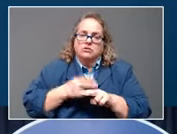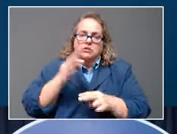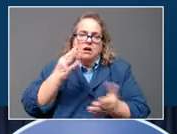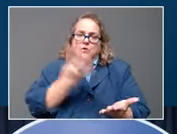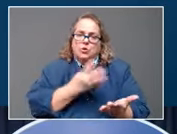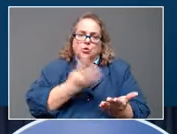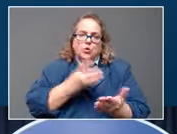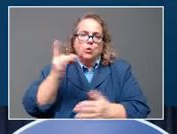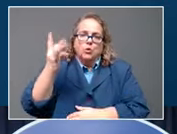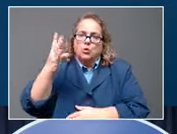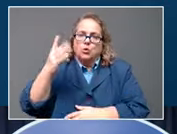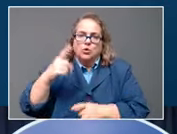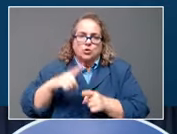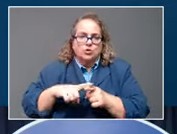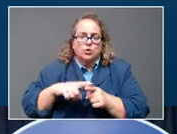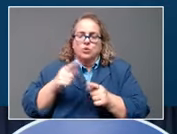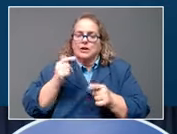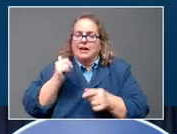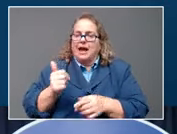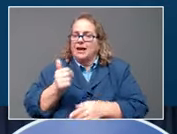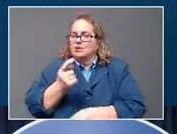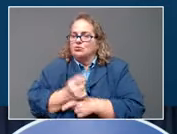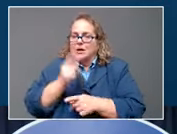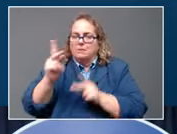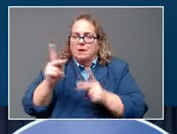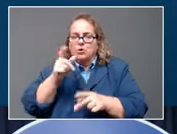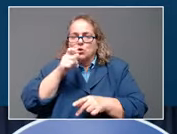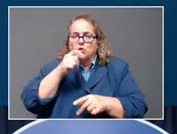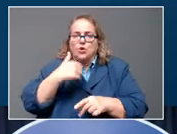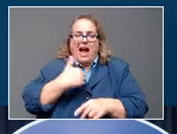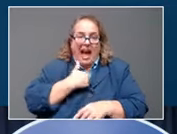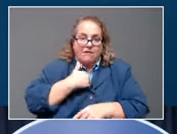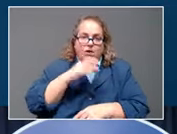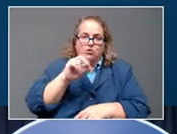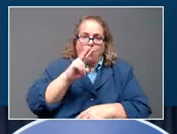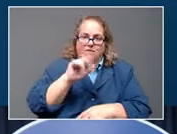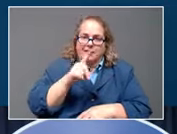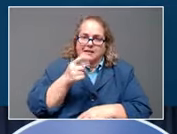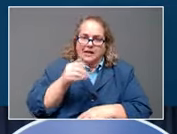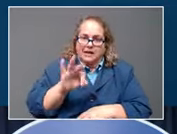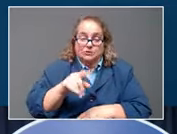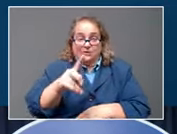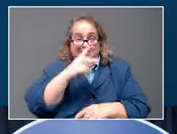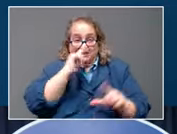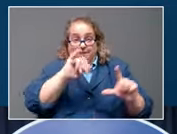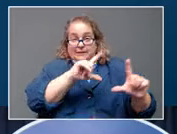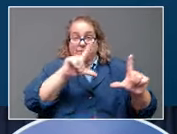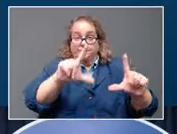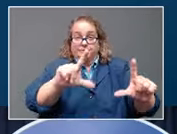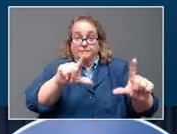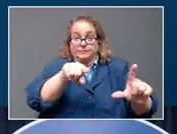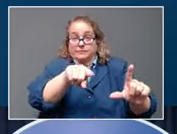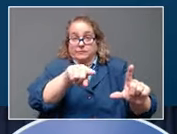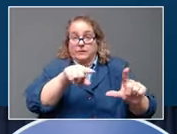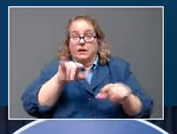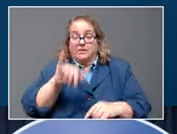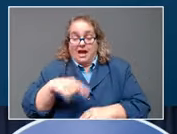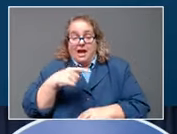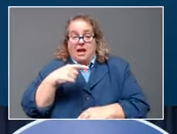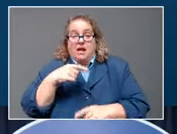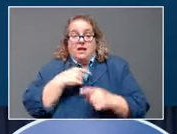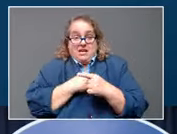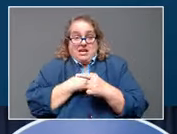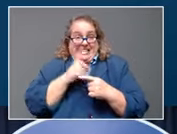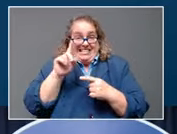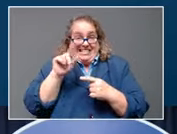available to treat people who test positive for COVID-19. Now, in this table, you'll see the data for both Kentucky and the United States overall.